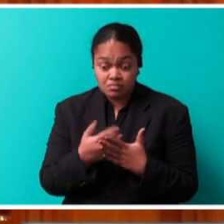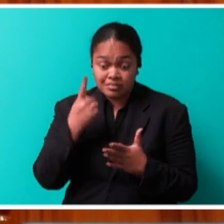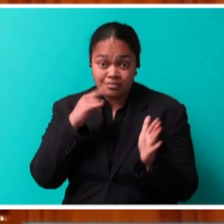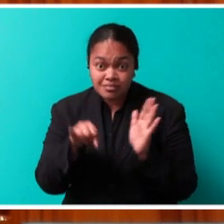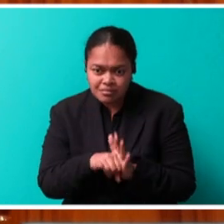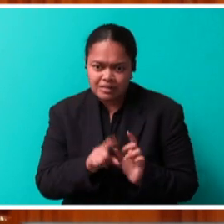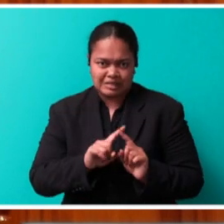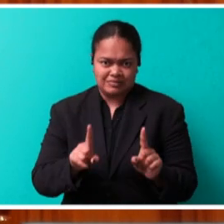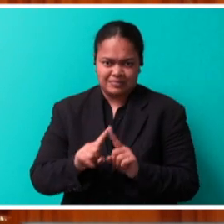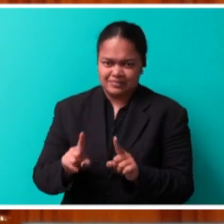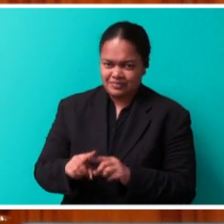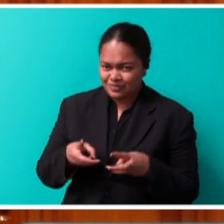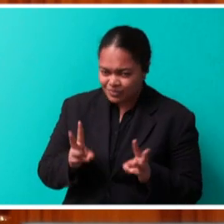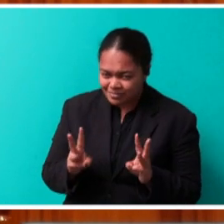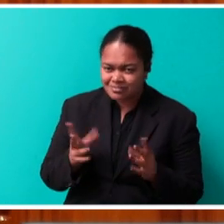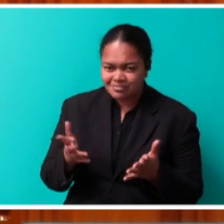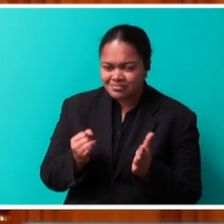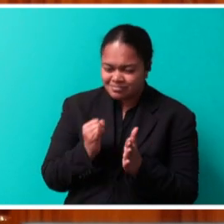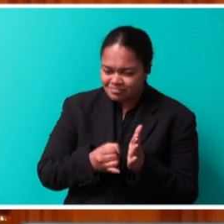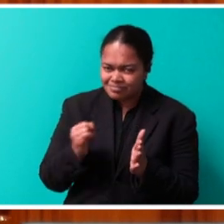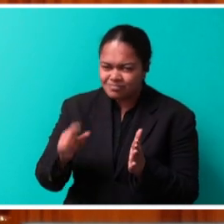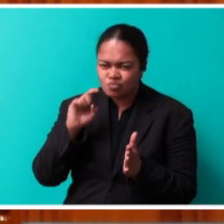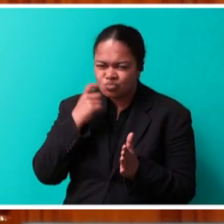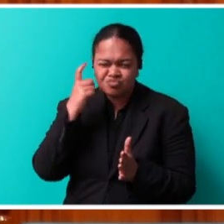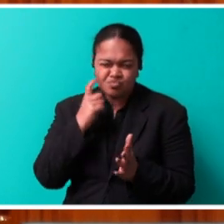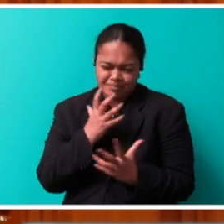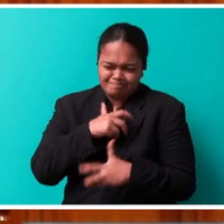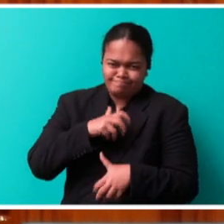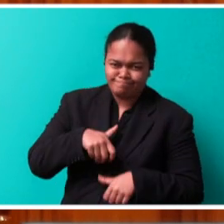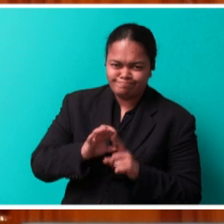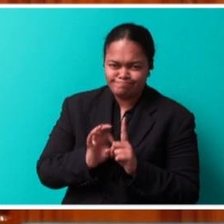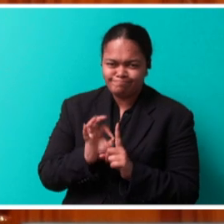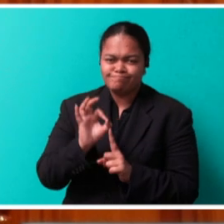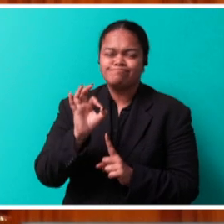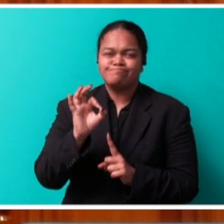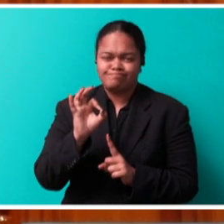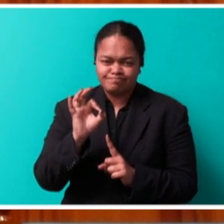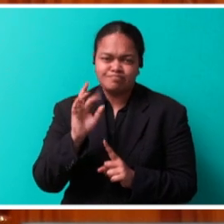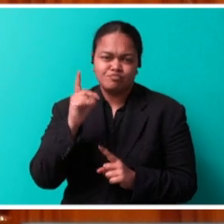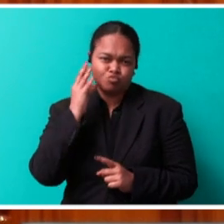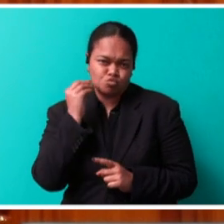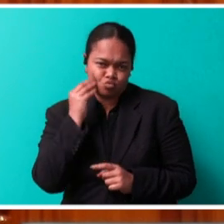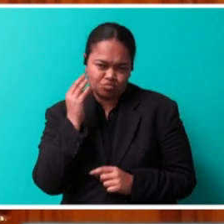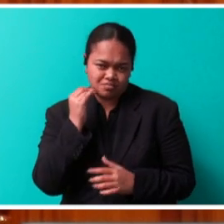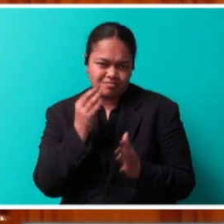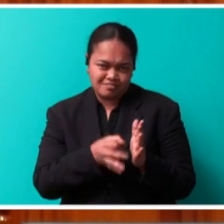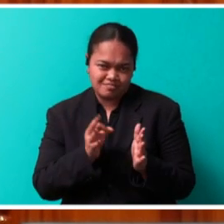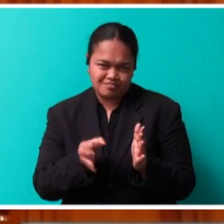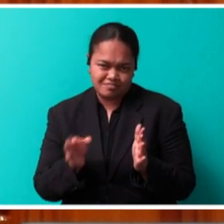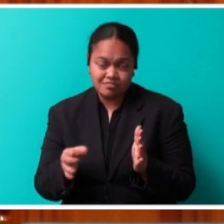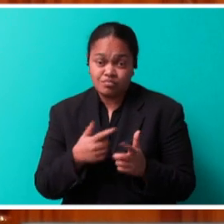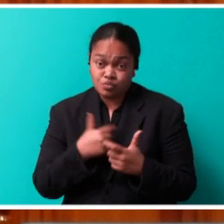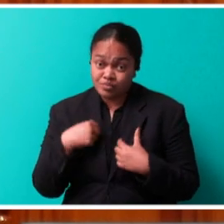different options that the industry will adopt to improve the efficiency of the sugar industry. Finally, we will